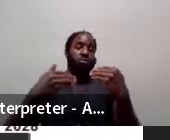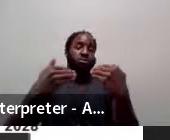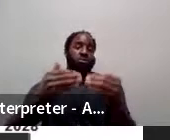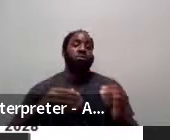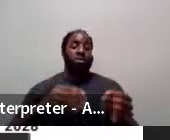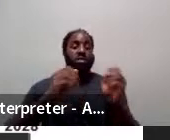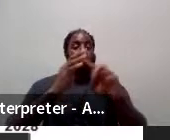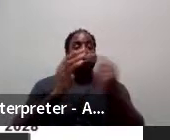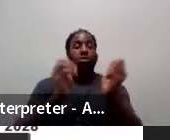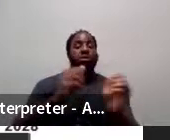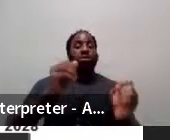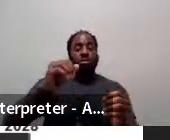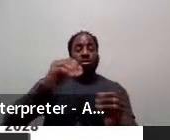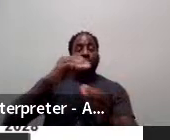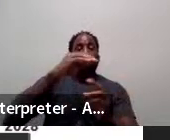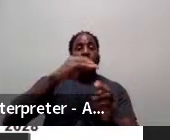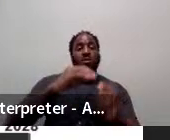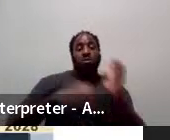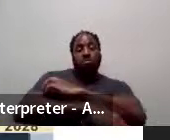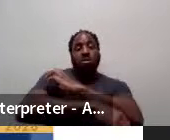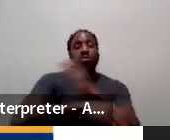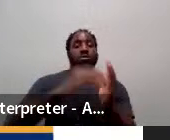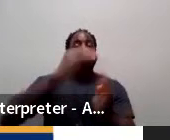Bridge. Next.